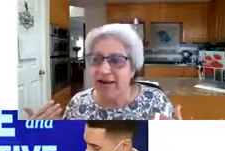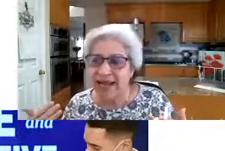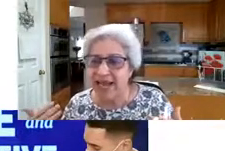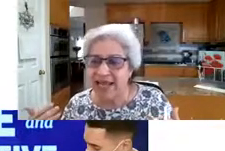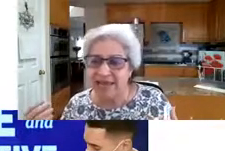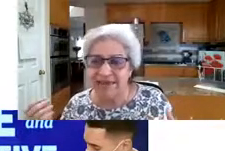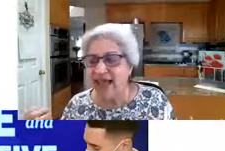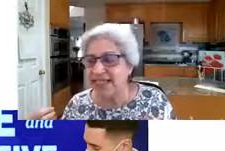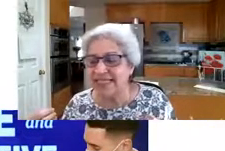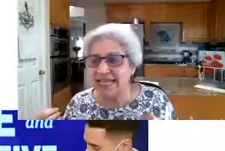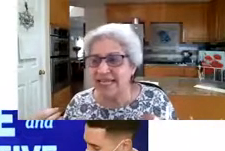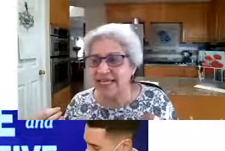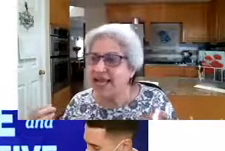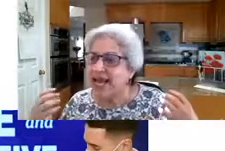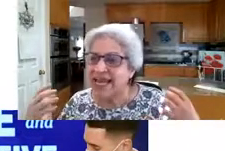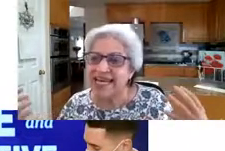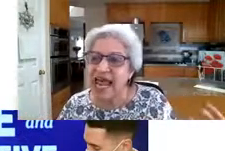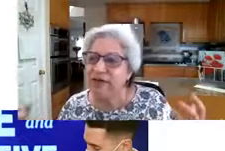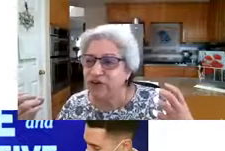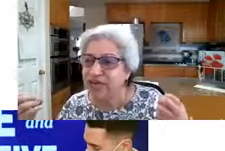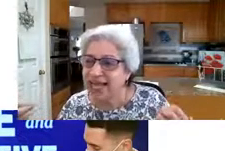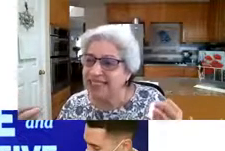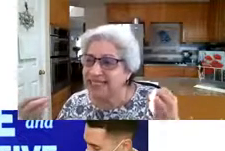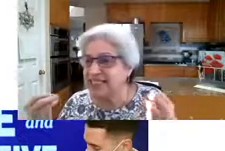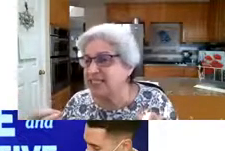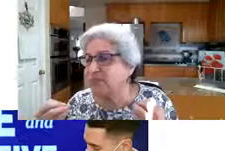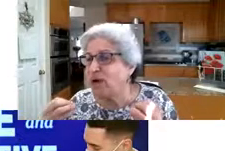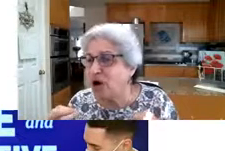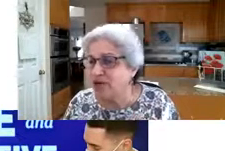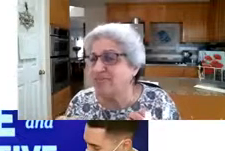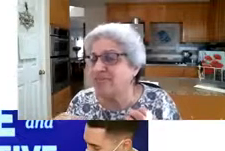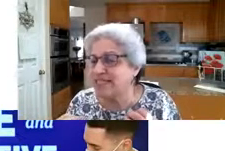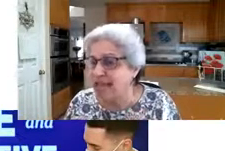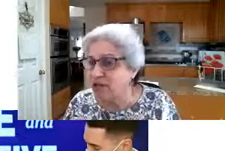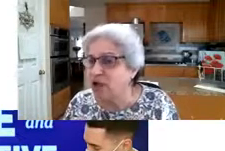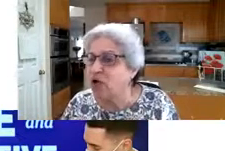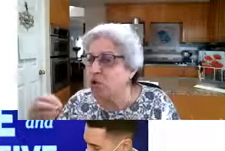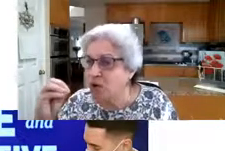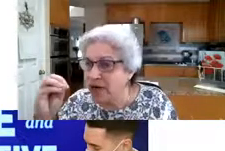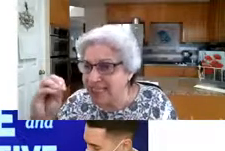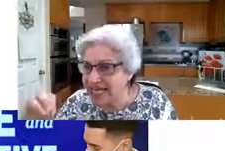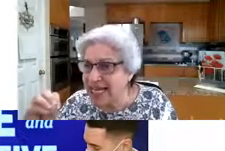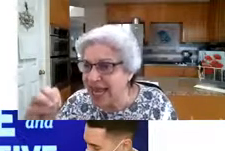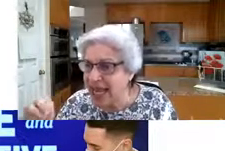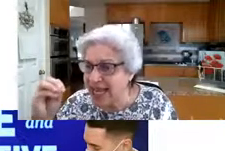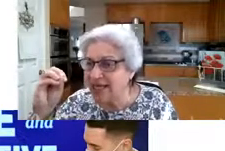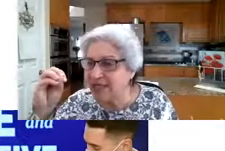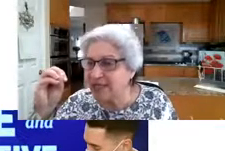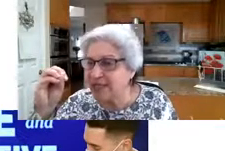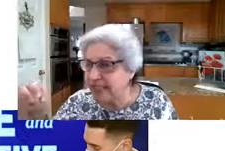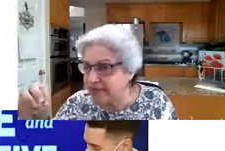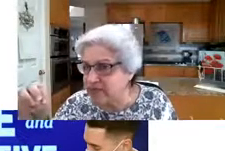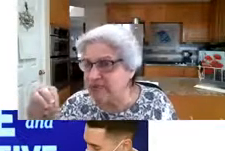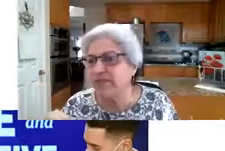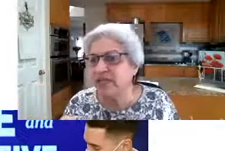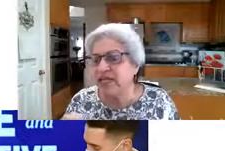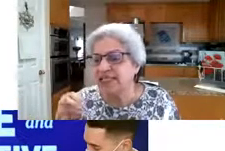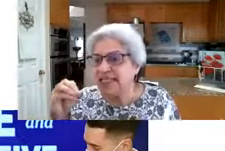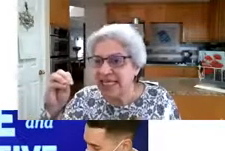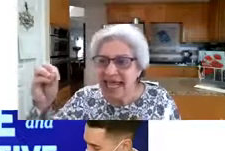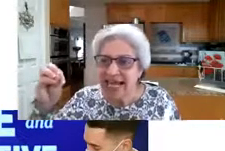the mRNA in the vaccine never gets to the part of the cell where DNA